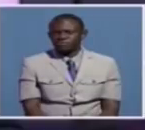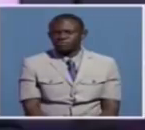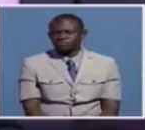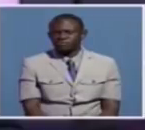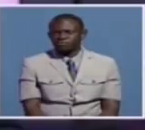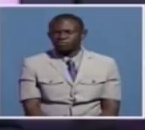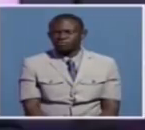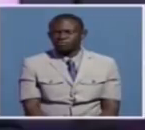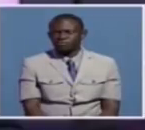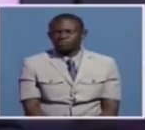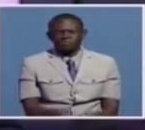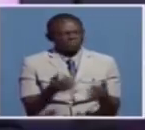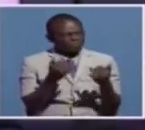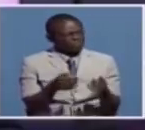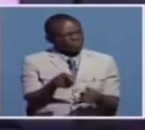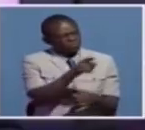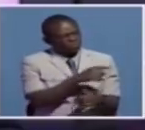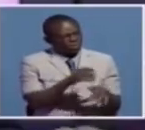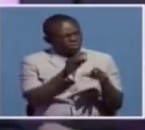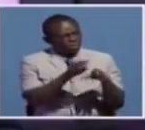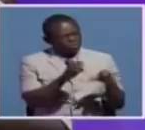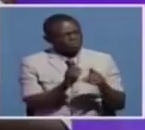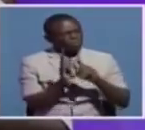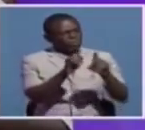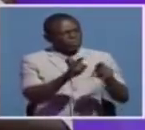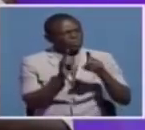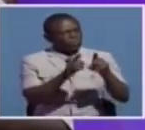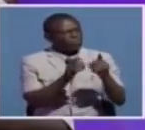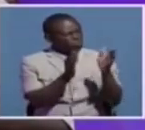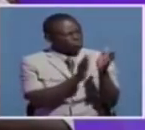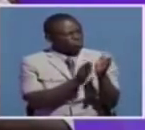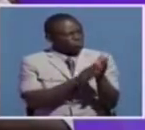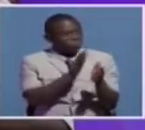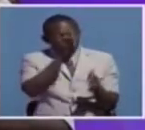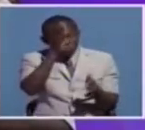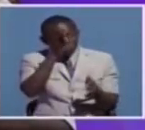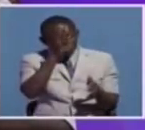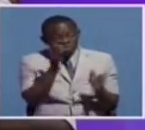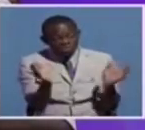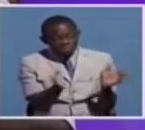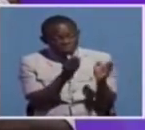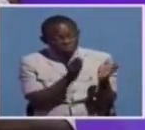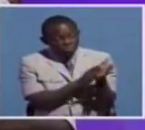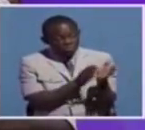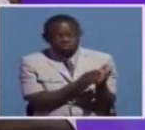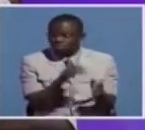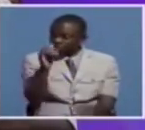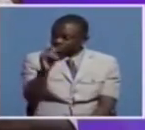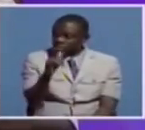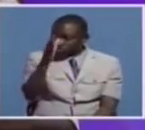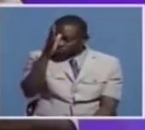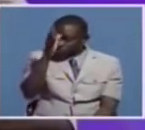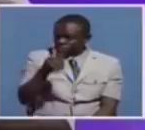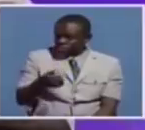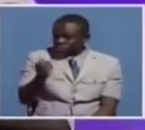Dr. Kaunda particular about anything? Yes. As an educator, he was very strict on school. And in fact,